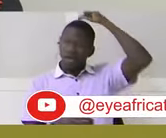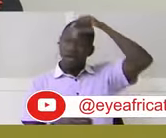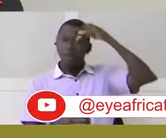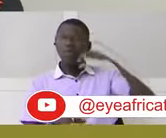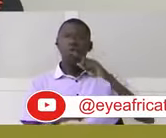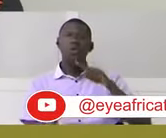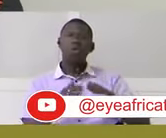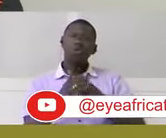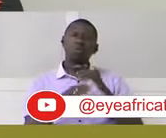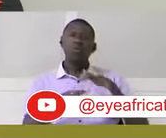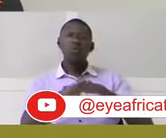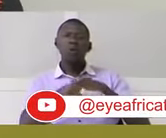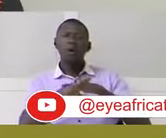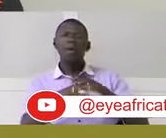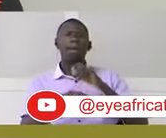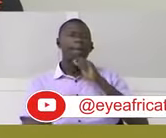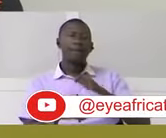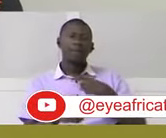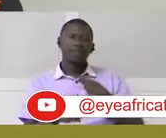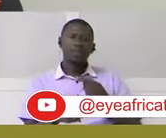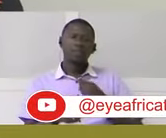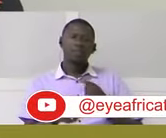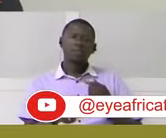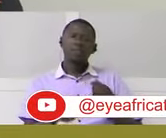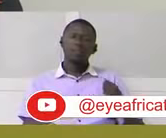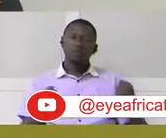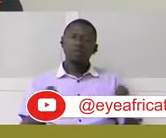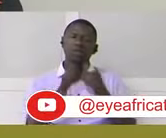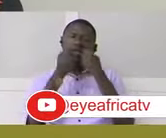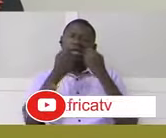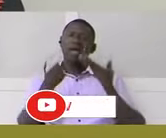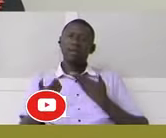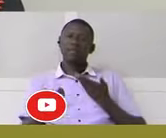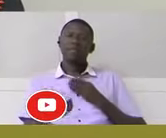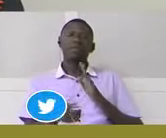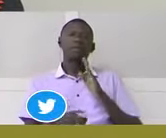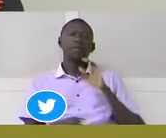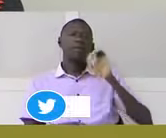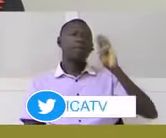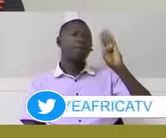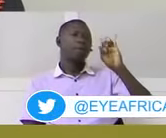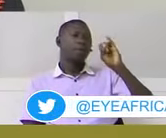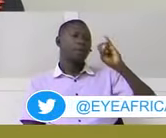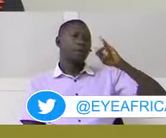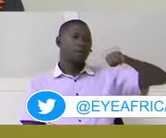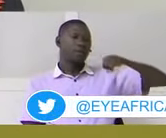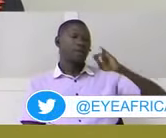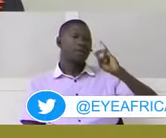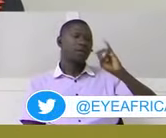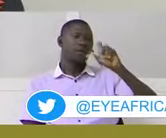tell us what had happened to the victim, whether he was even taken to the hospital or any